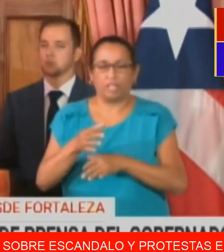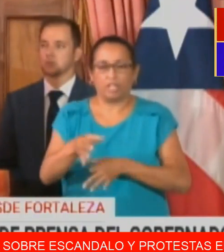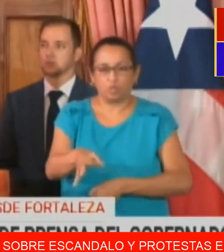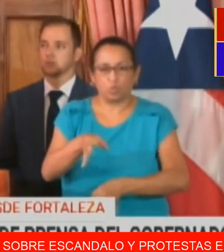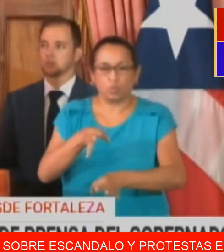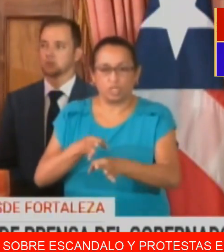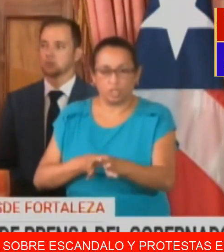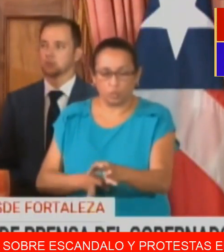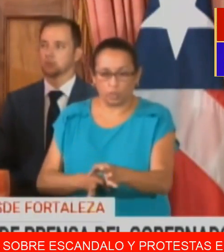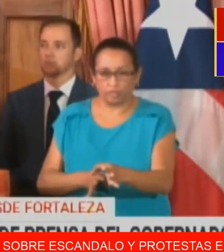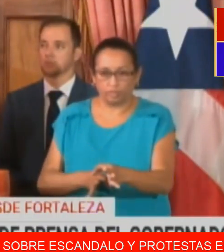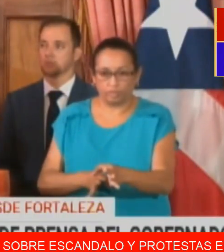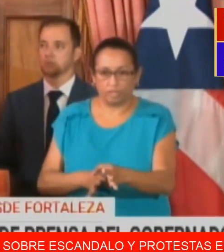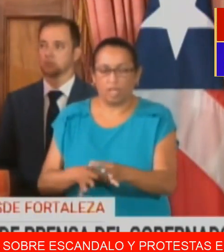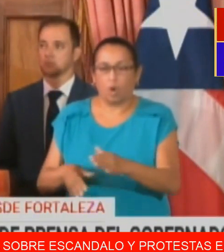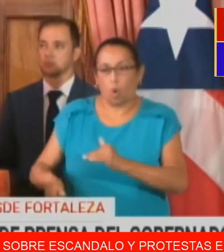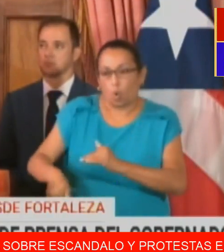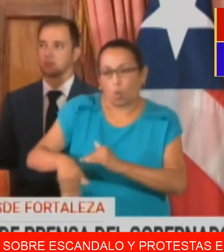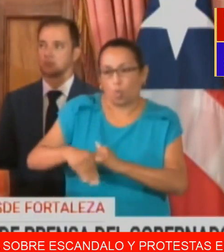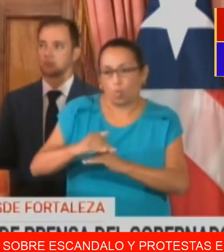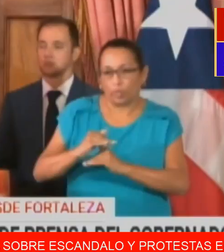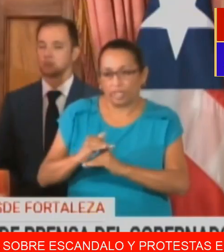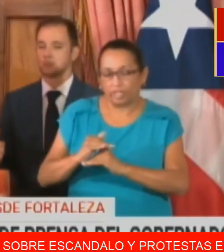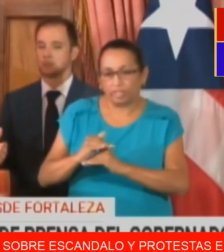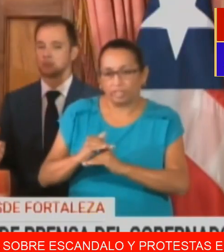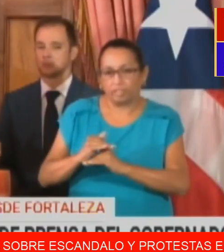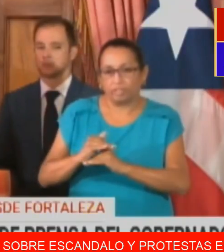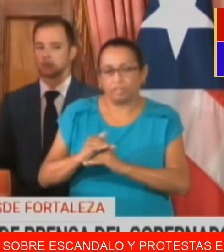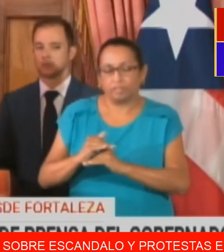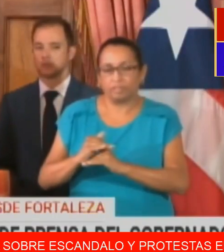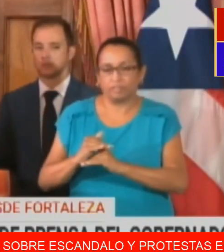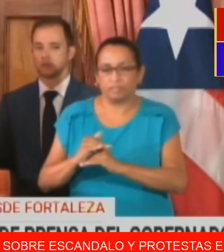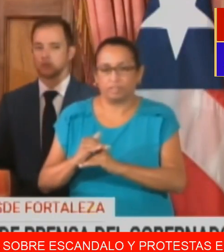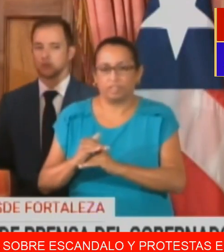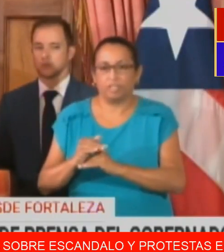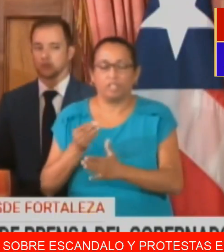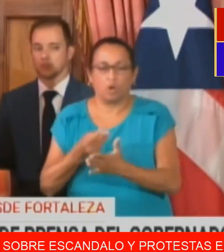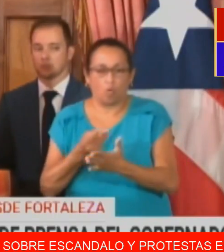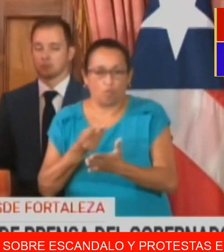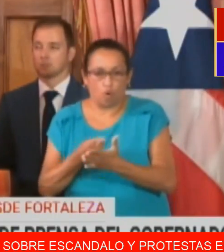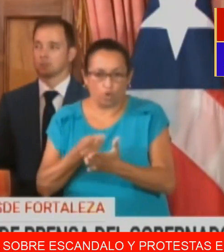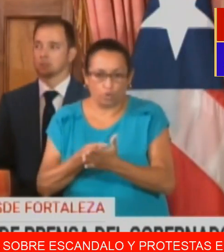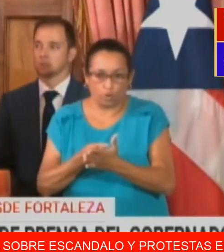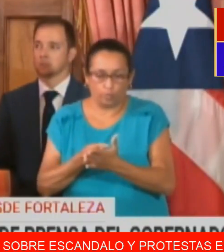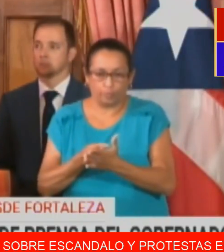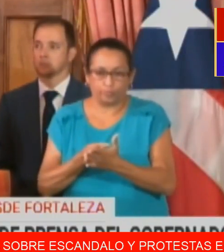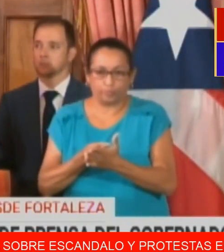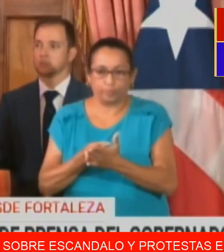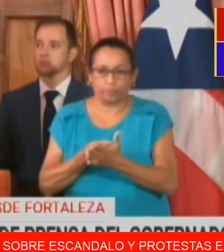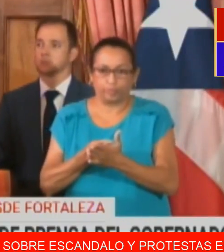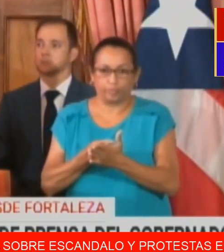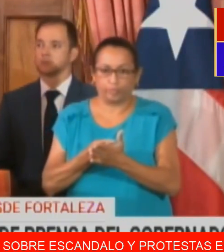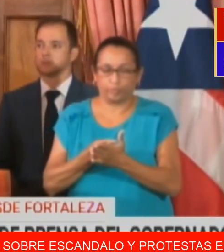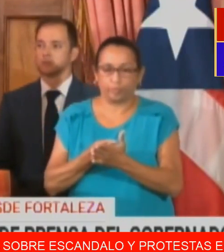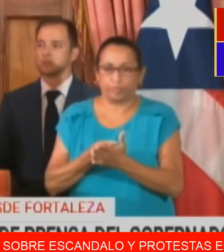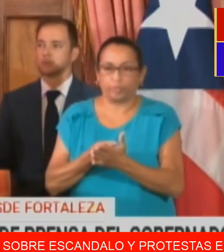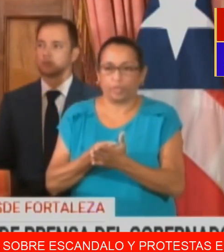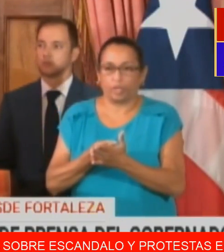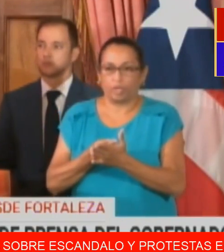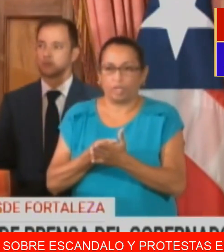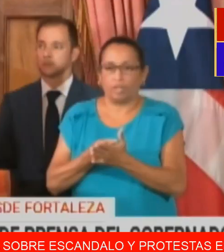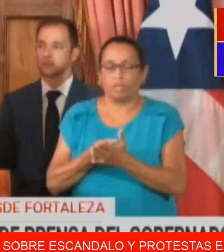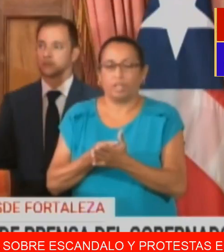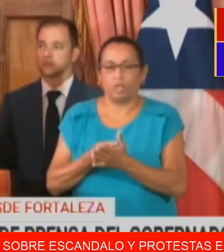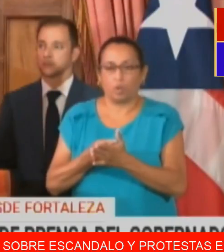substitute or sort of a cover for delaying federal funds. If we can make sure that we are doing